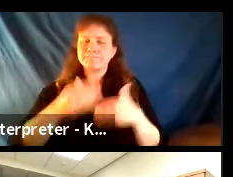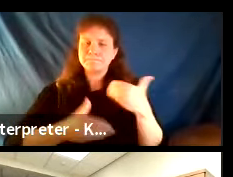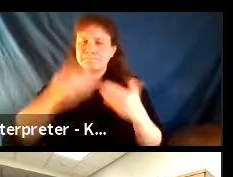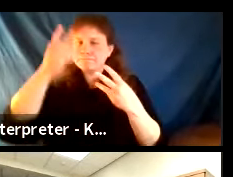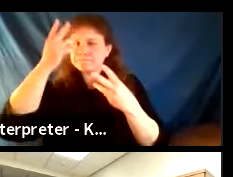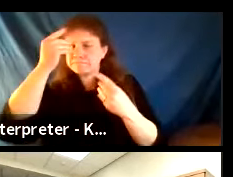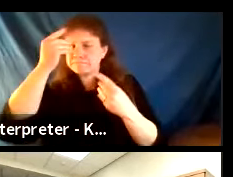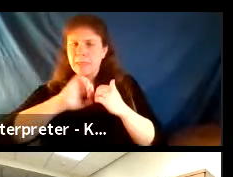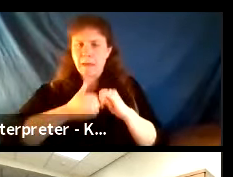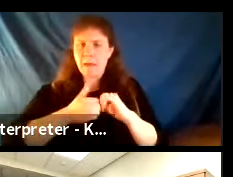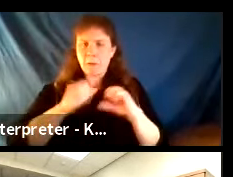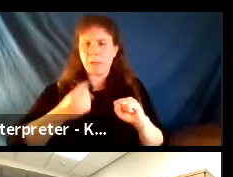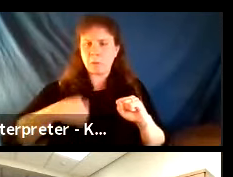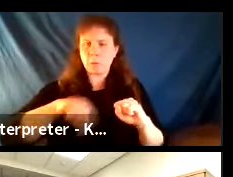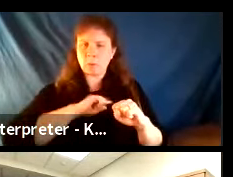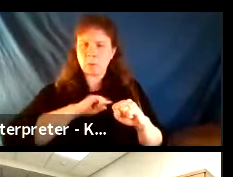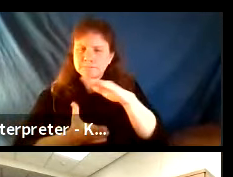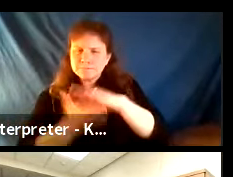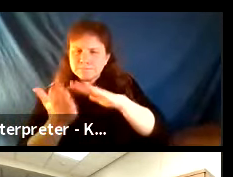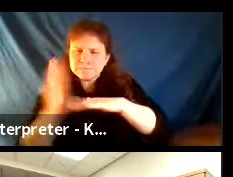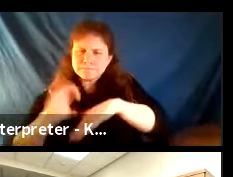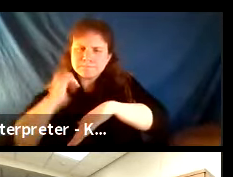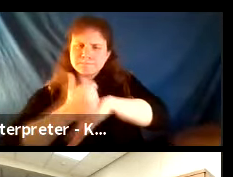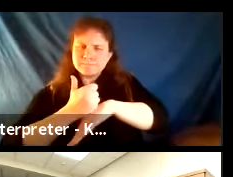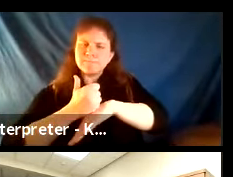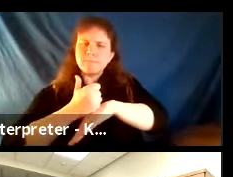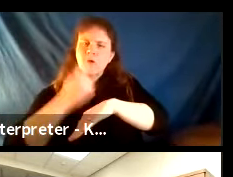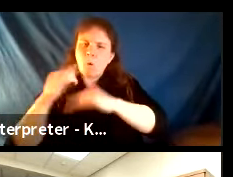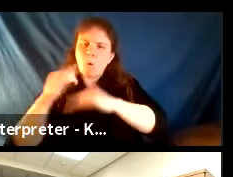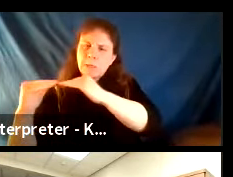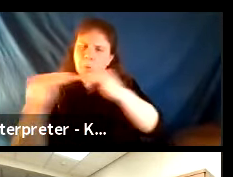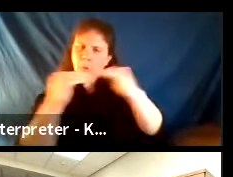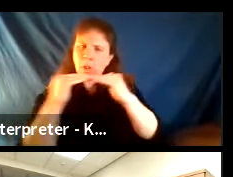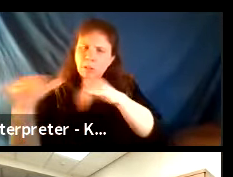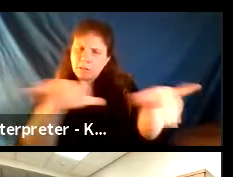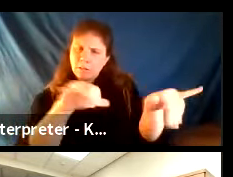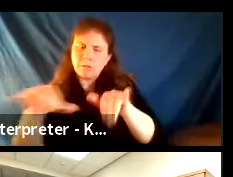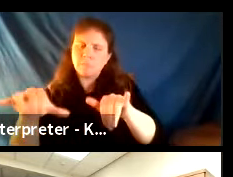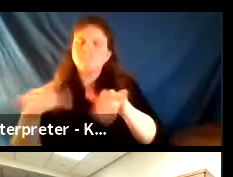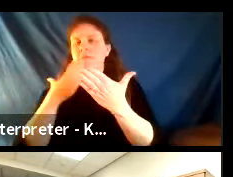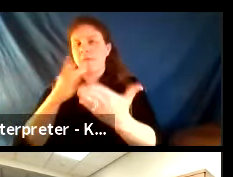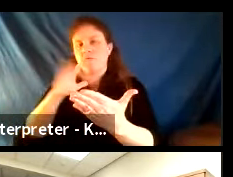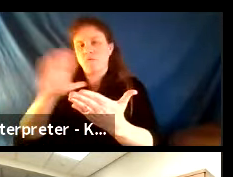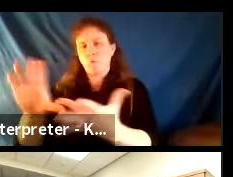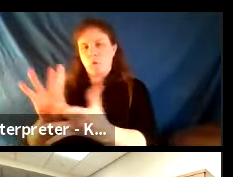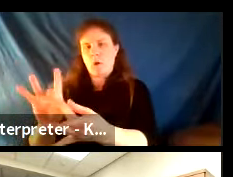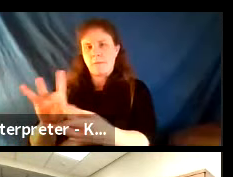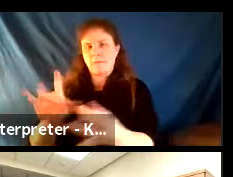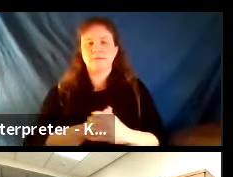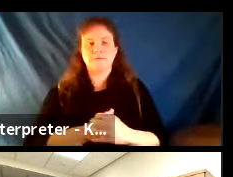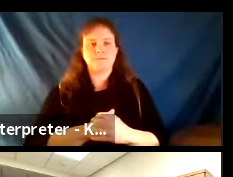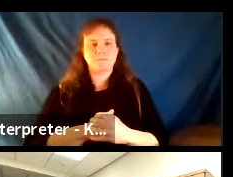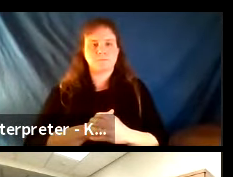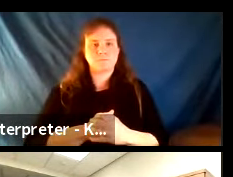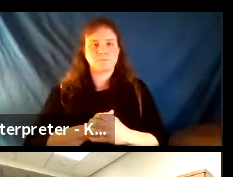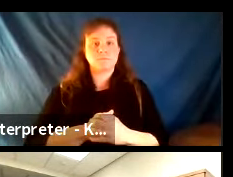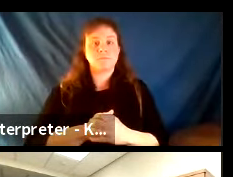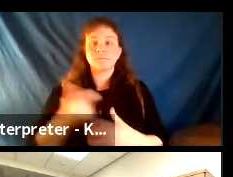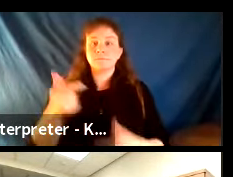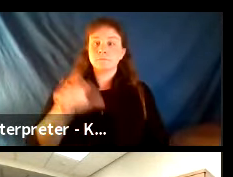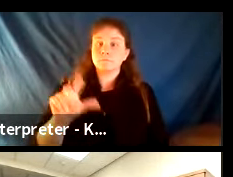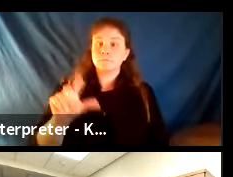do we operationalize some of these strategies for equity. So thank you. Thank you, Carol. Okay, Karen, and